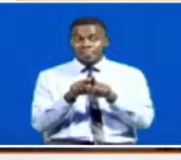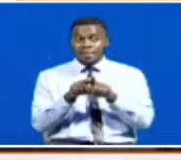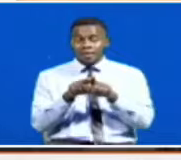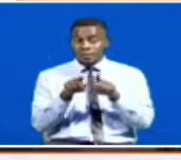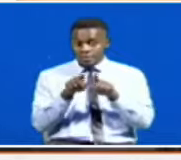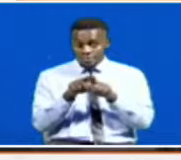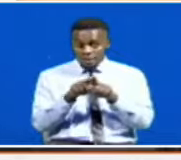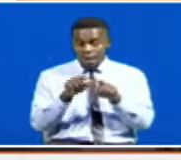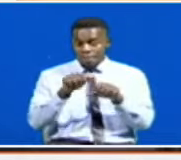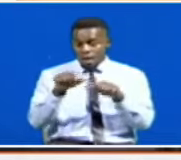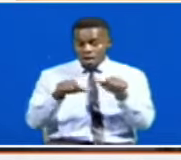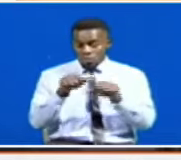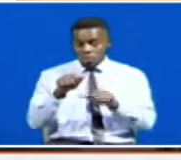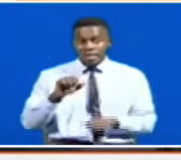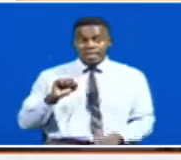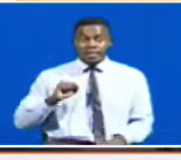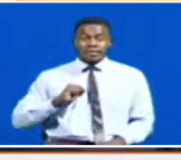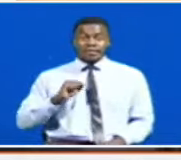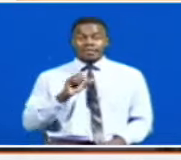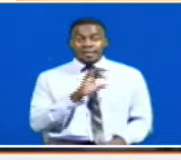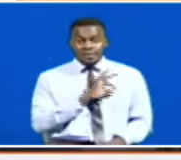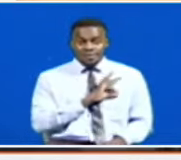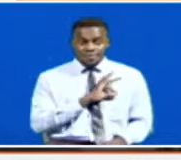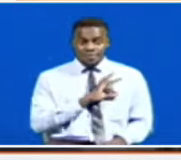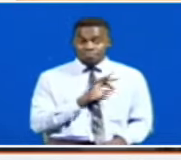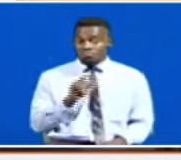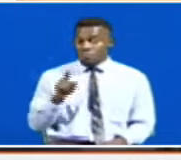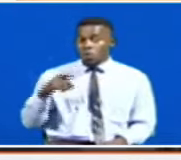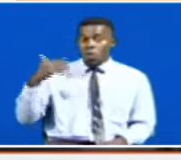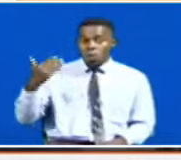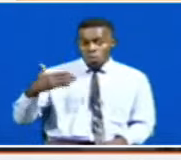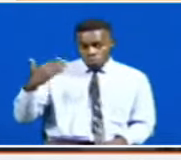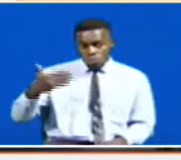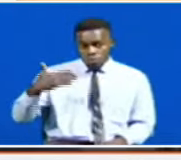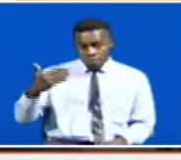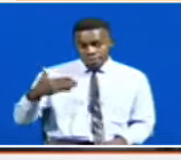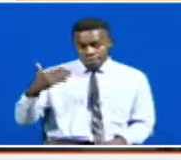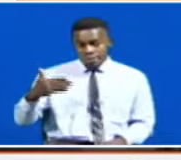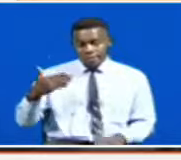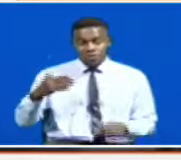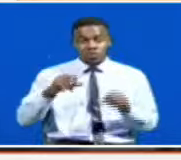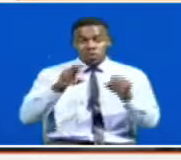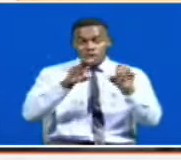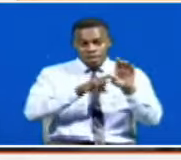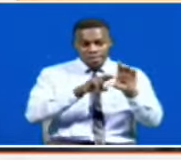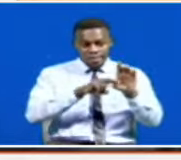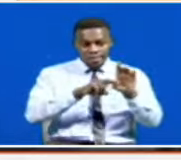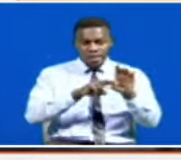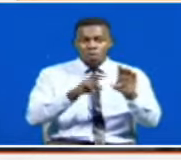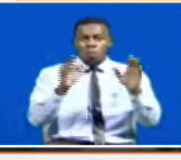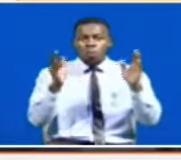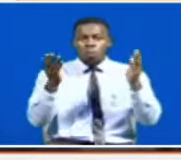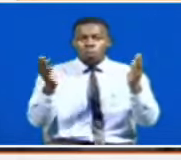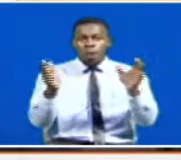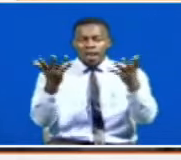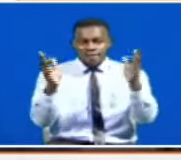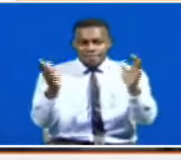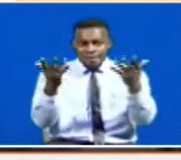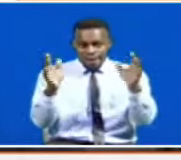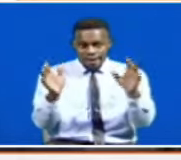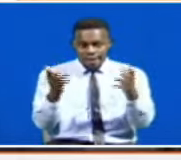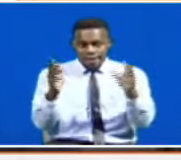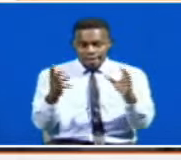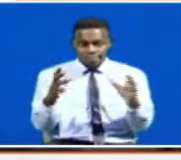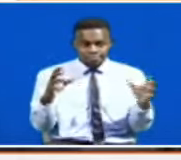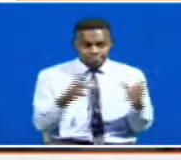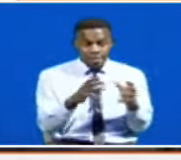Still, on the staff, she has been part and parcel of the NIBS welfare endeavors, where